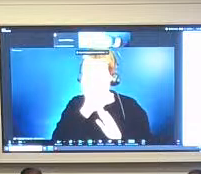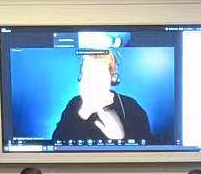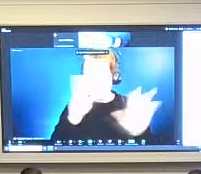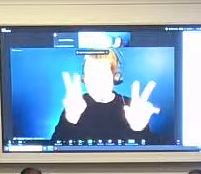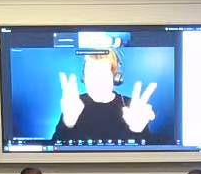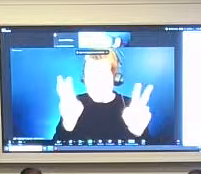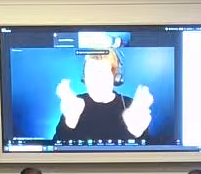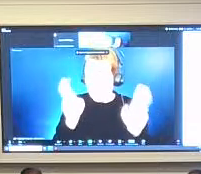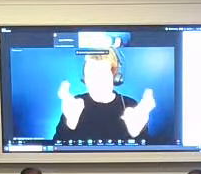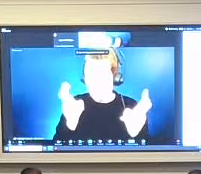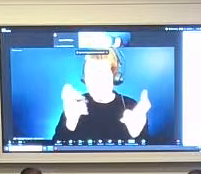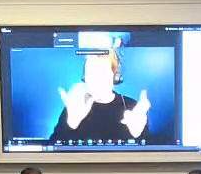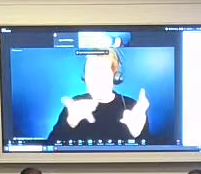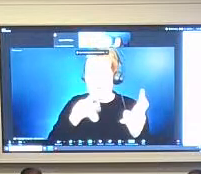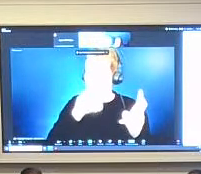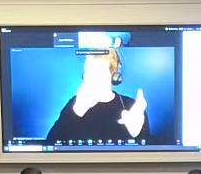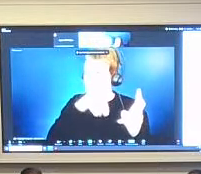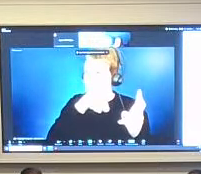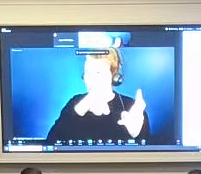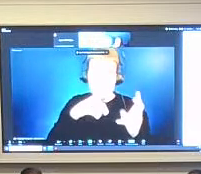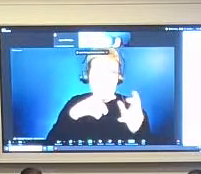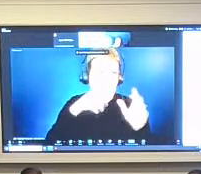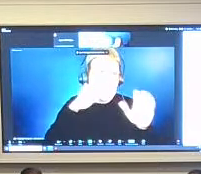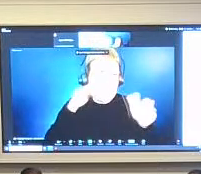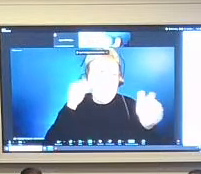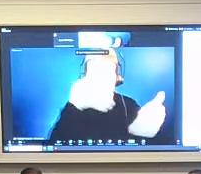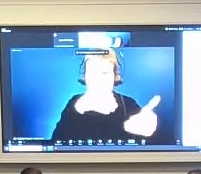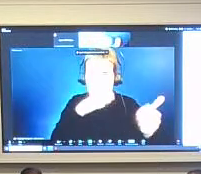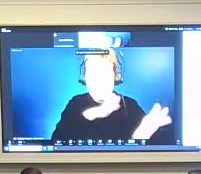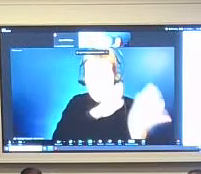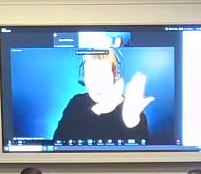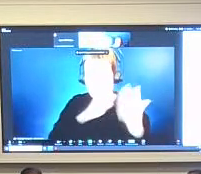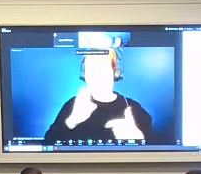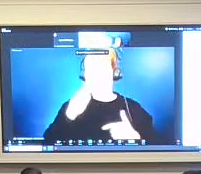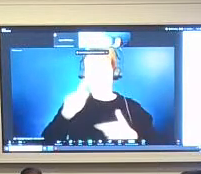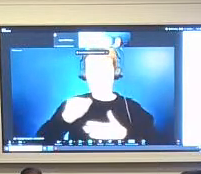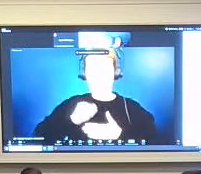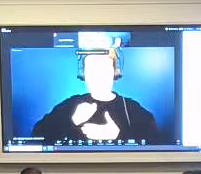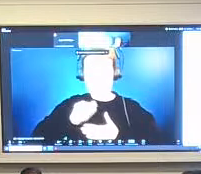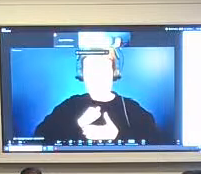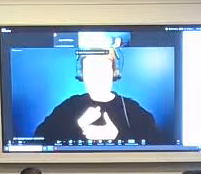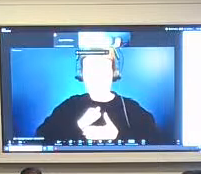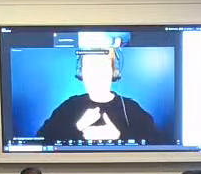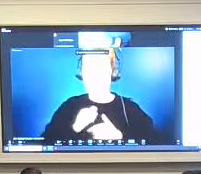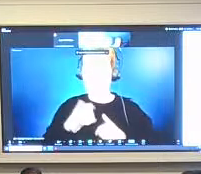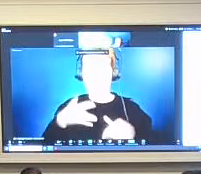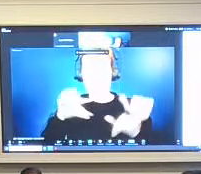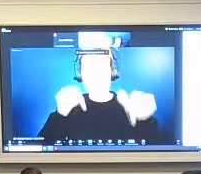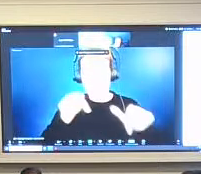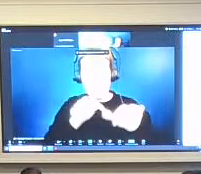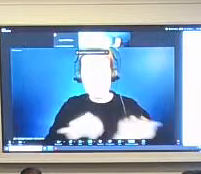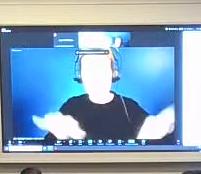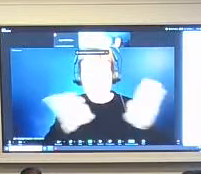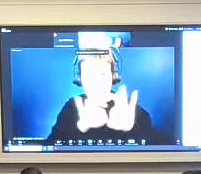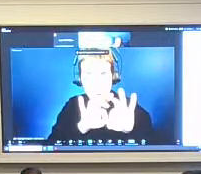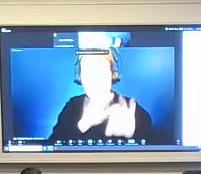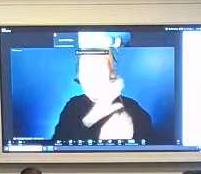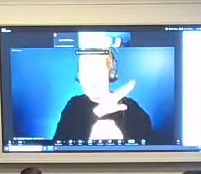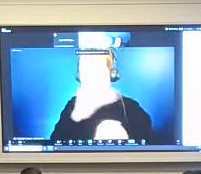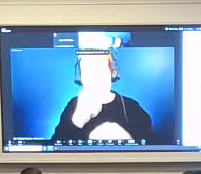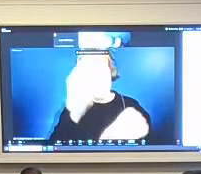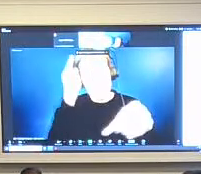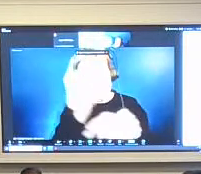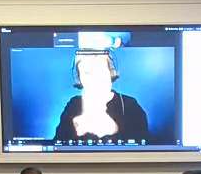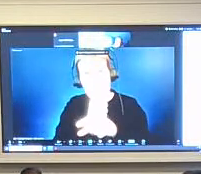personal reasons, but also because it's the right thing to do. And so I'd like to learn more, of course, about what leadership